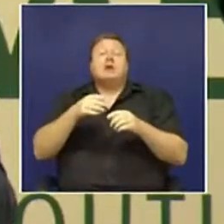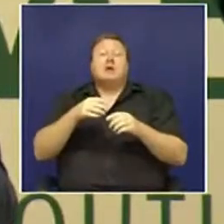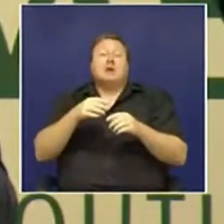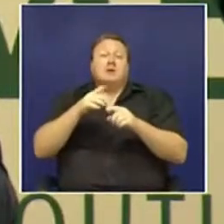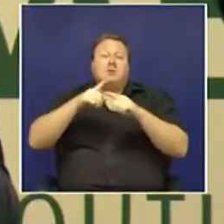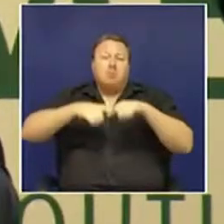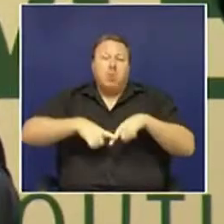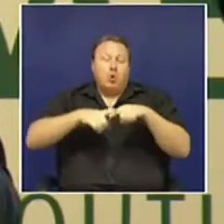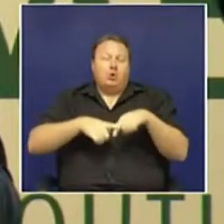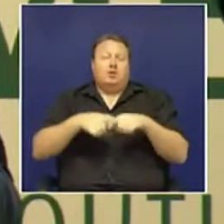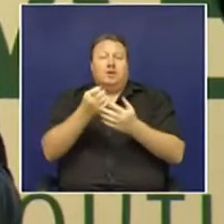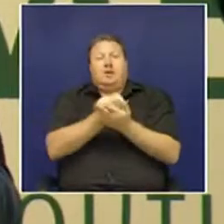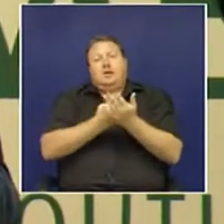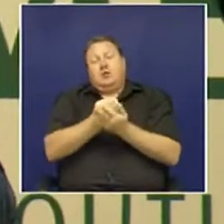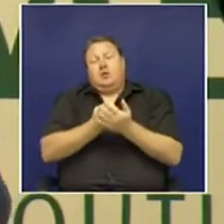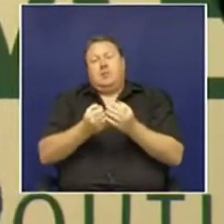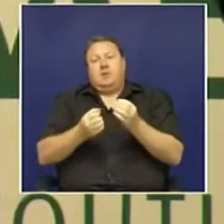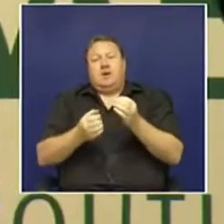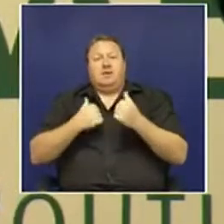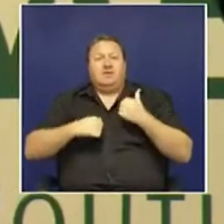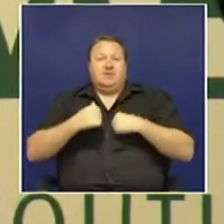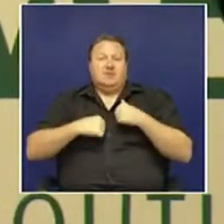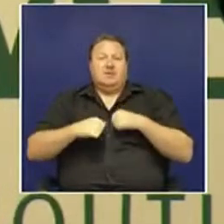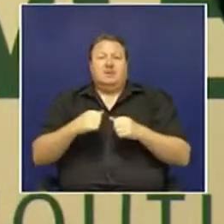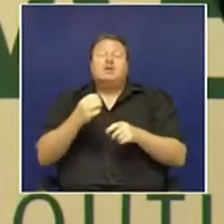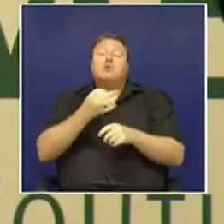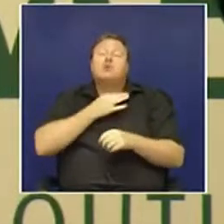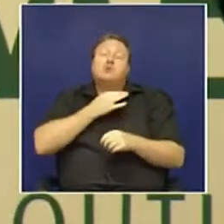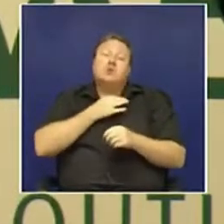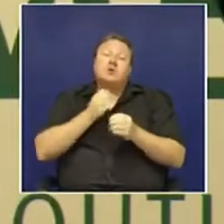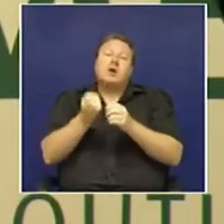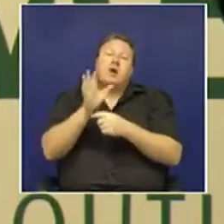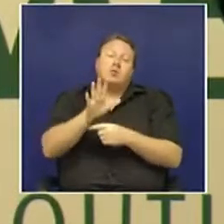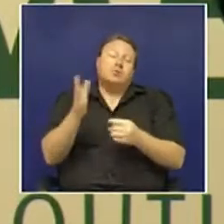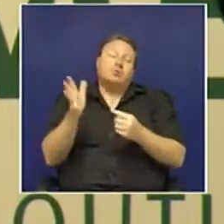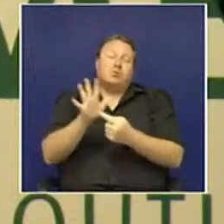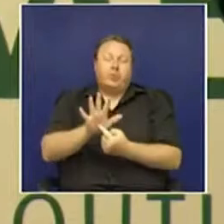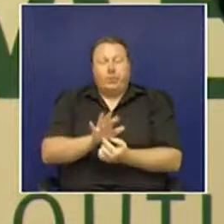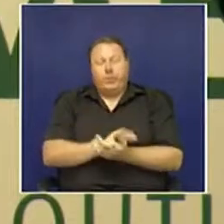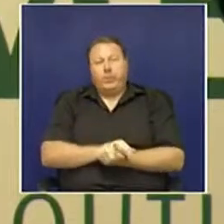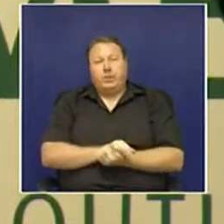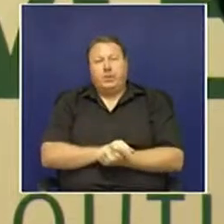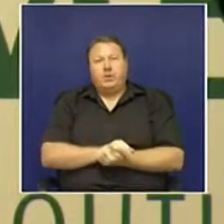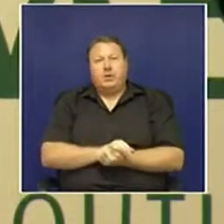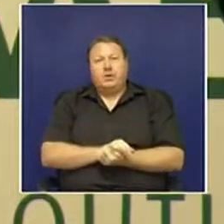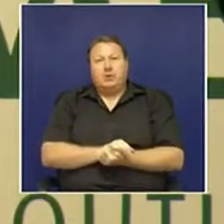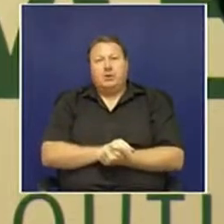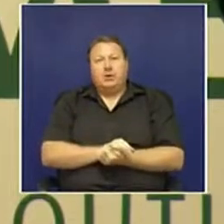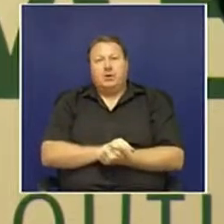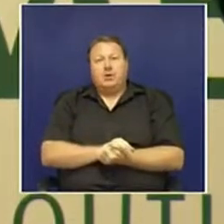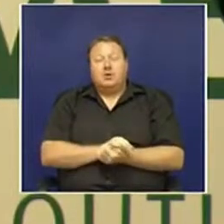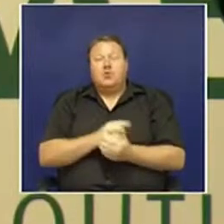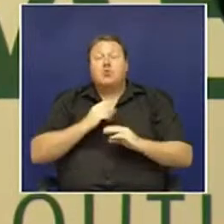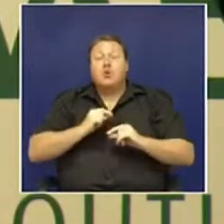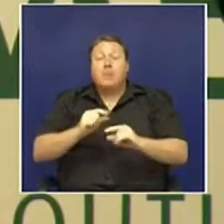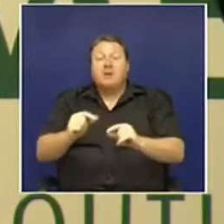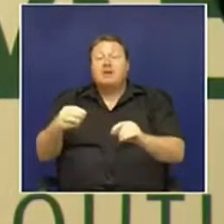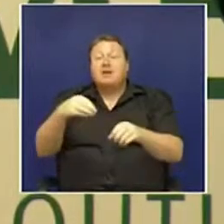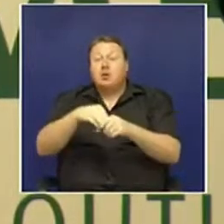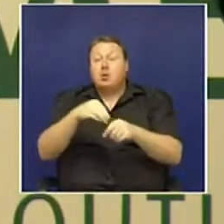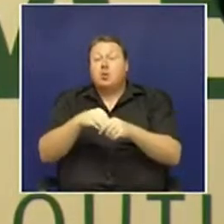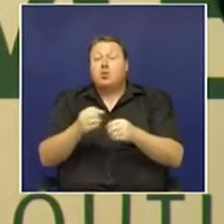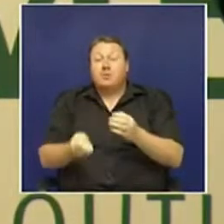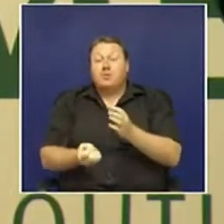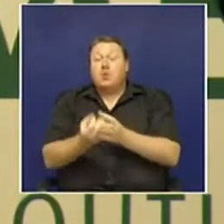pose risks to the outlook. In the light of this, rapid inclusive growth remains our only